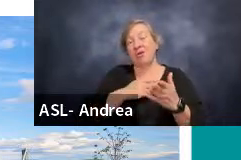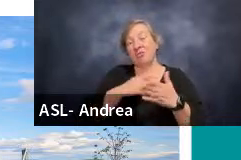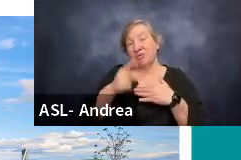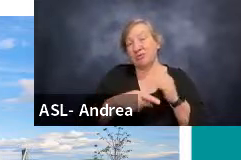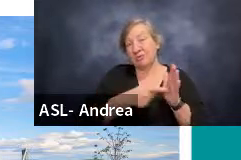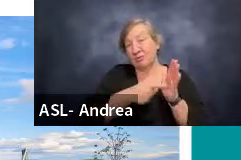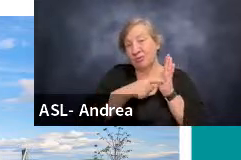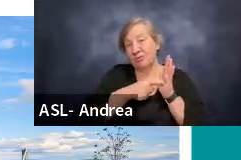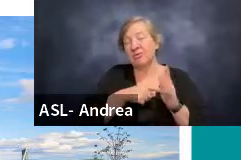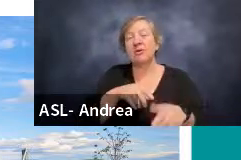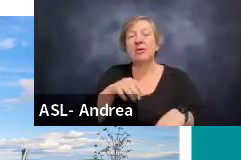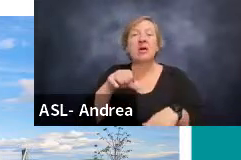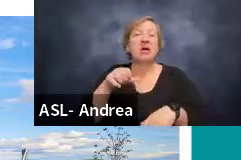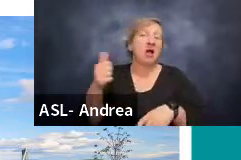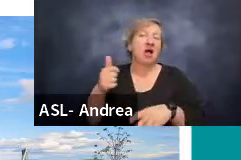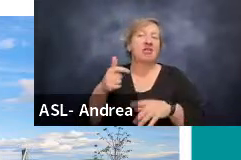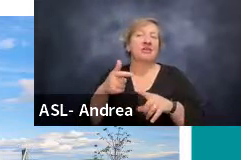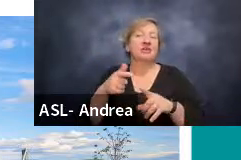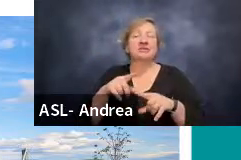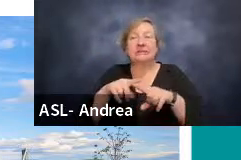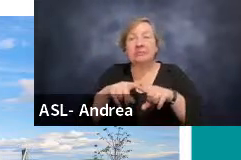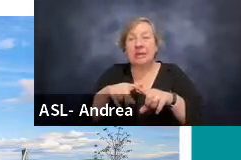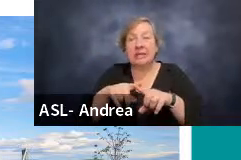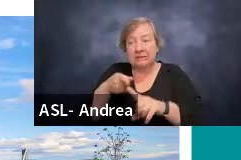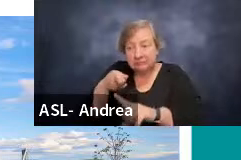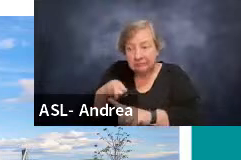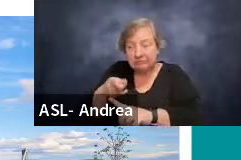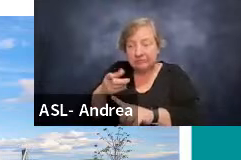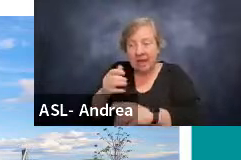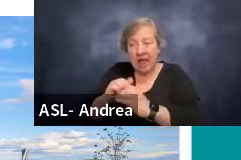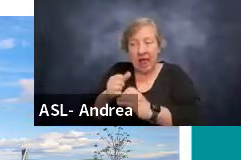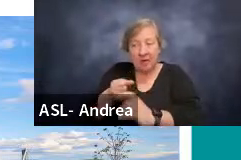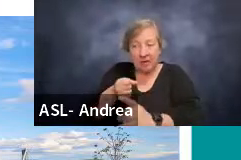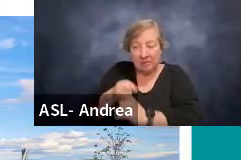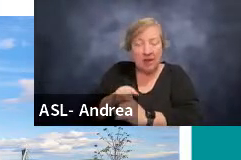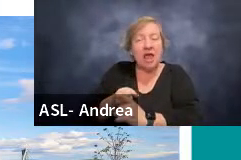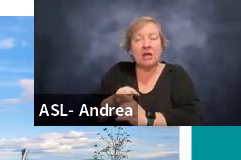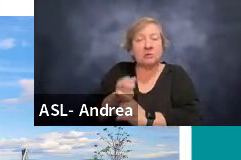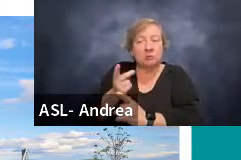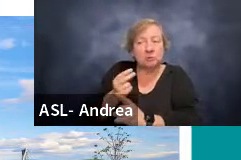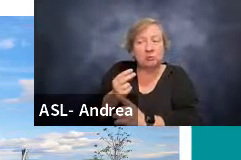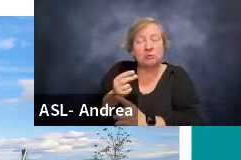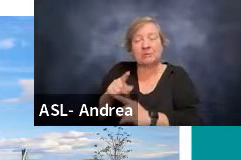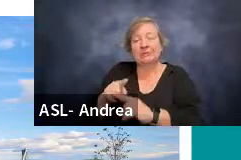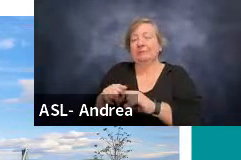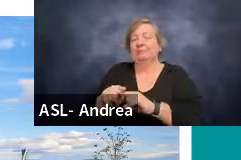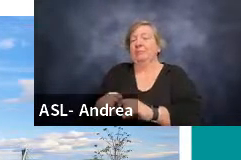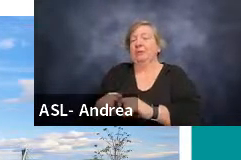specific for the type of impact that we have within the study area.